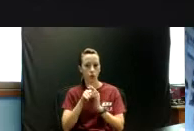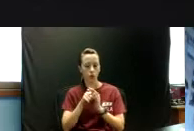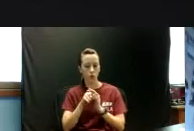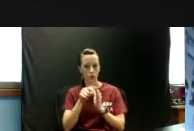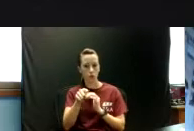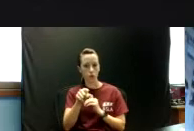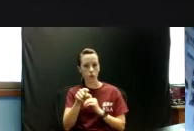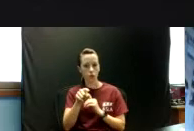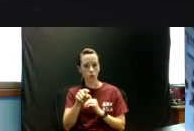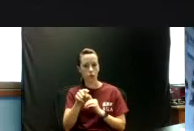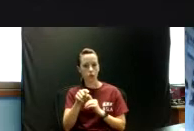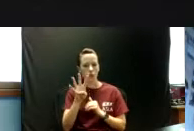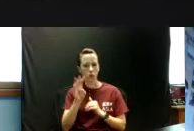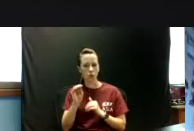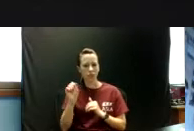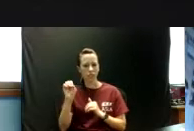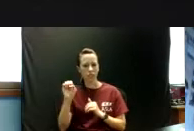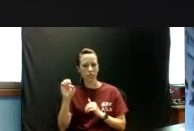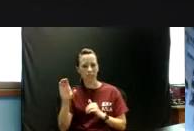30, 40 seconds.